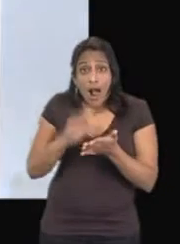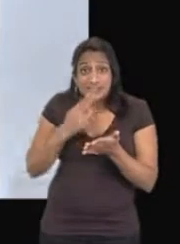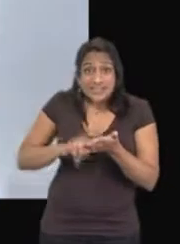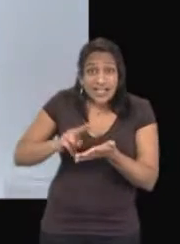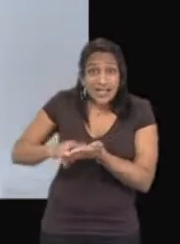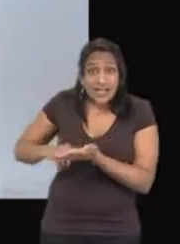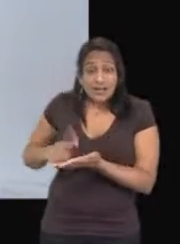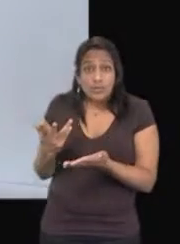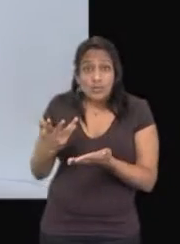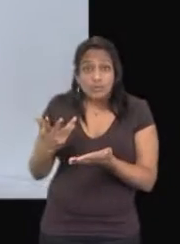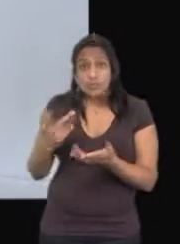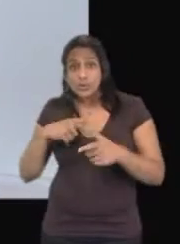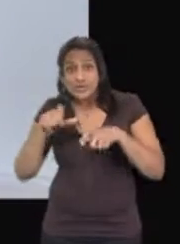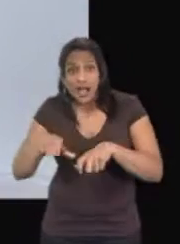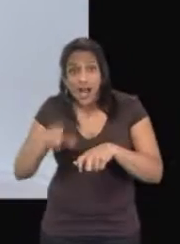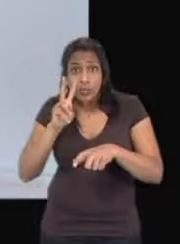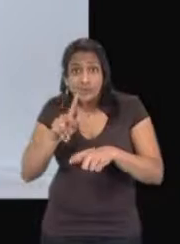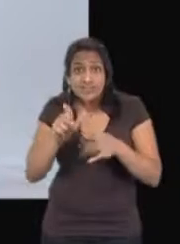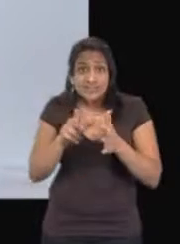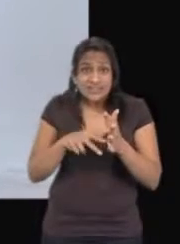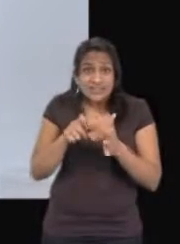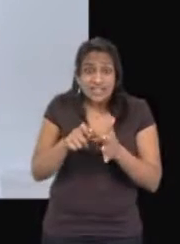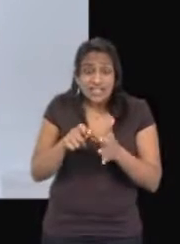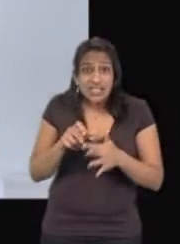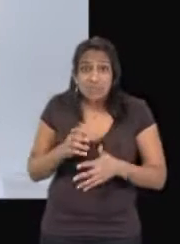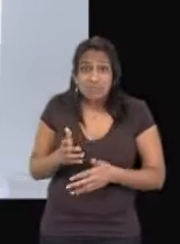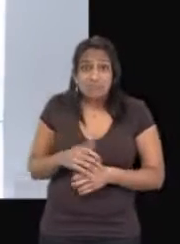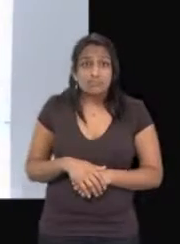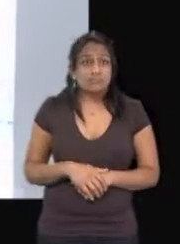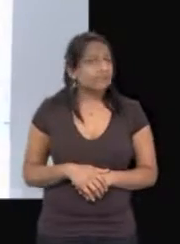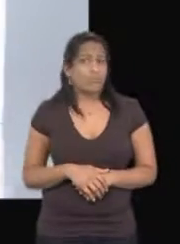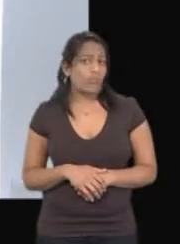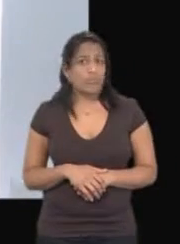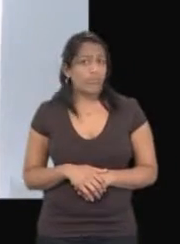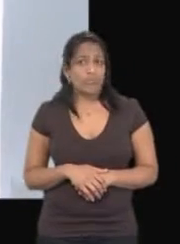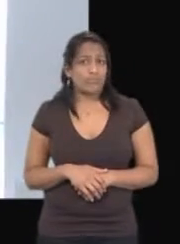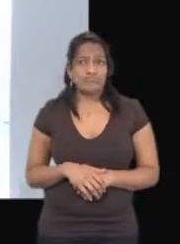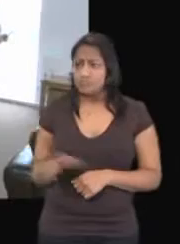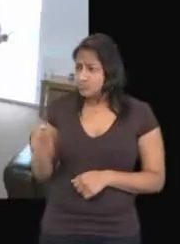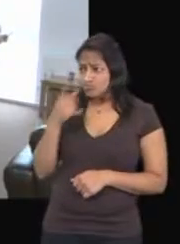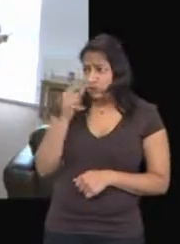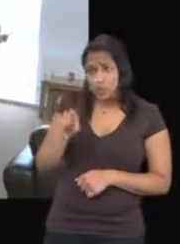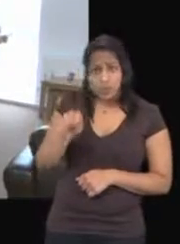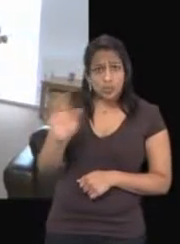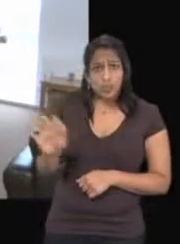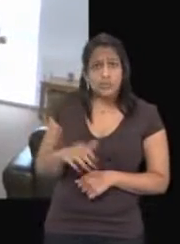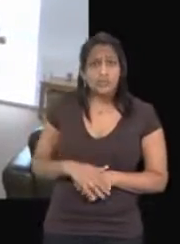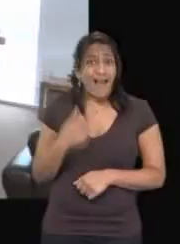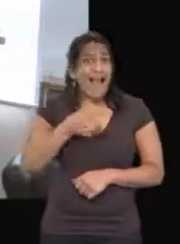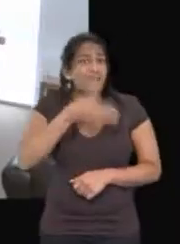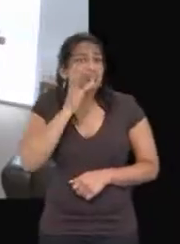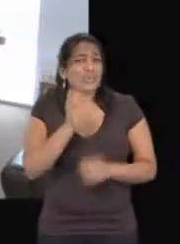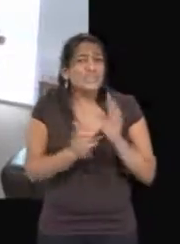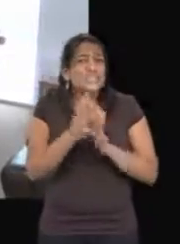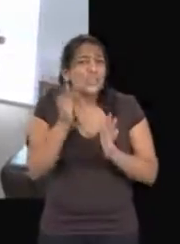sticking, Jennie, or do you want to stay in here and watch a DVD? No. No. That's alright, you can choose. Can I have a drink?